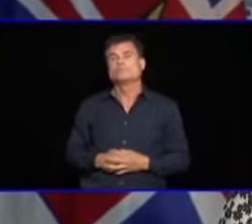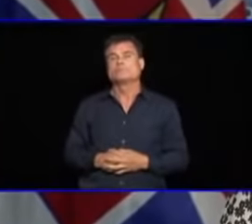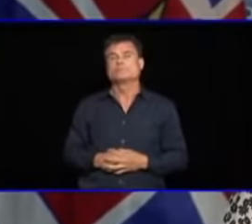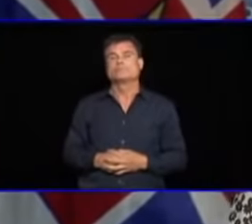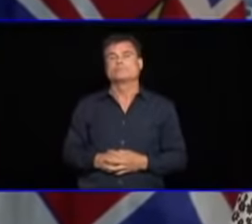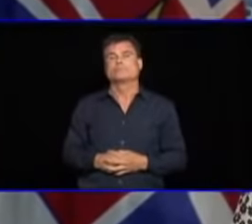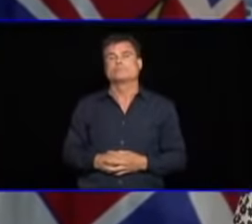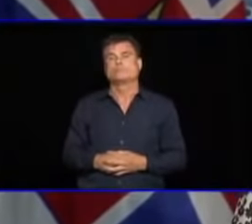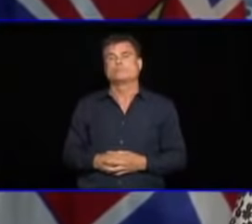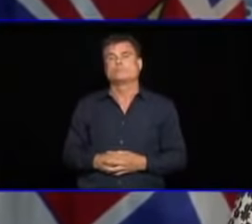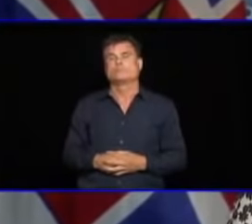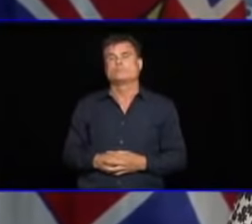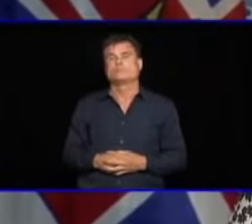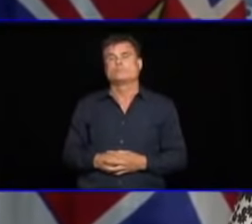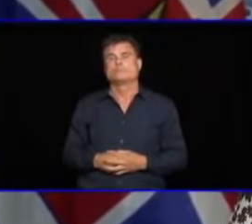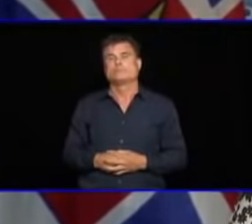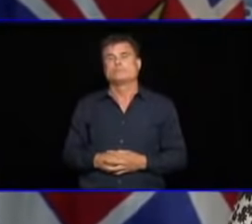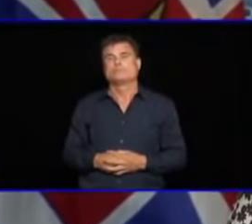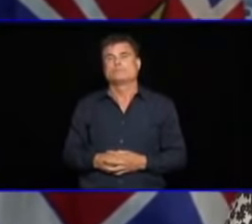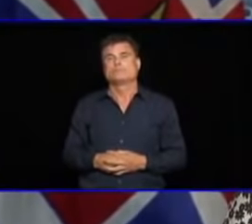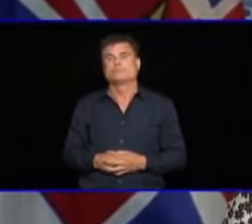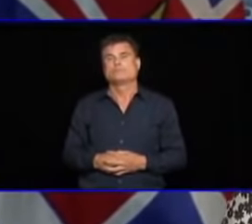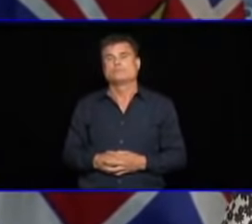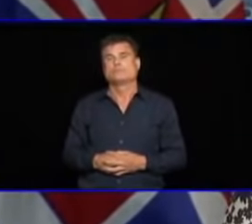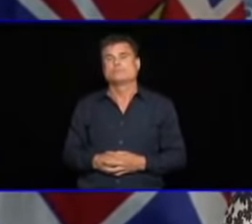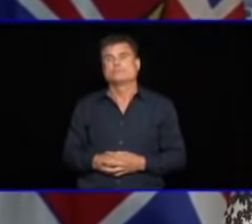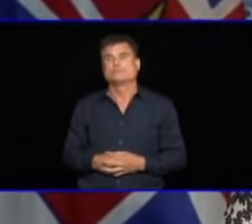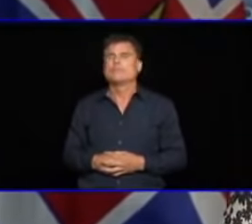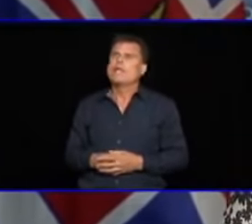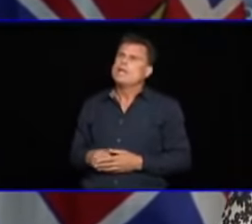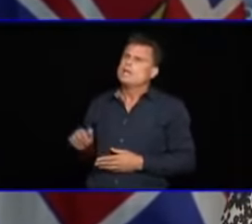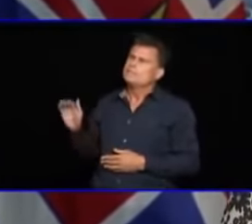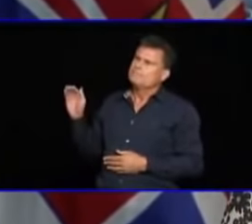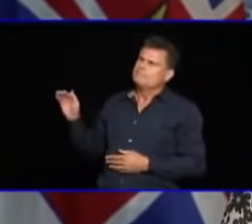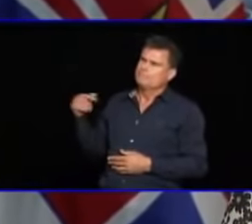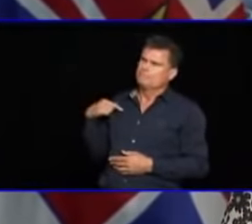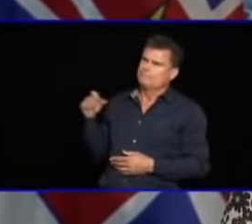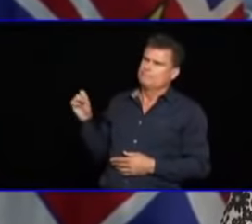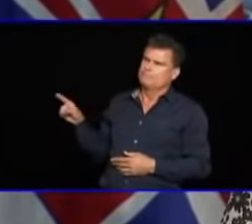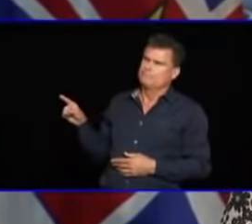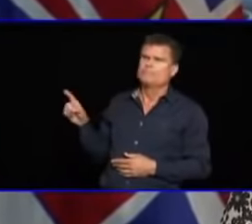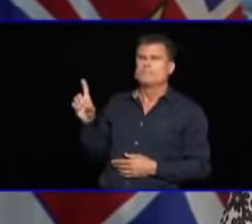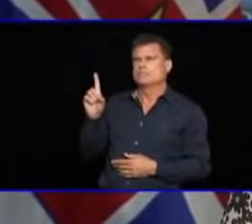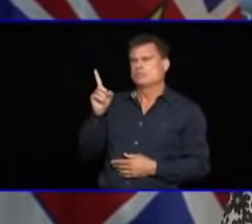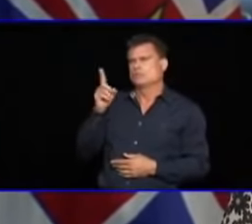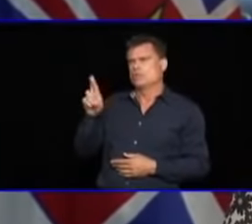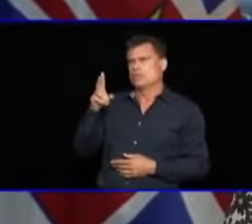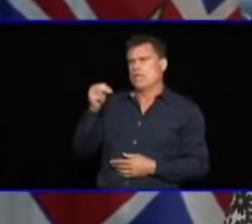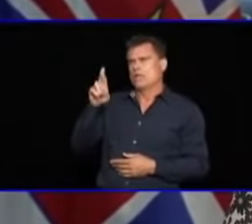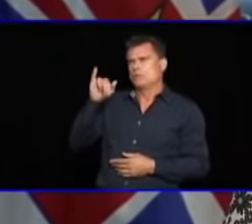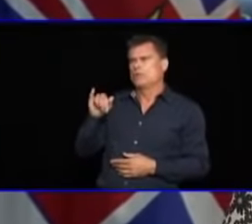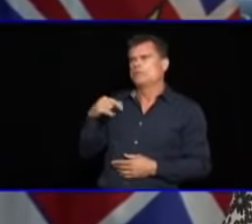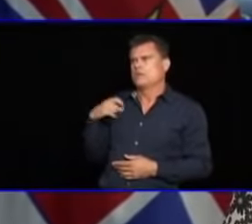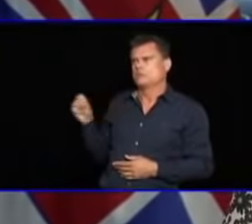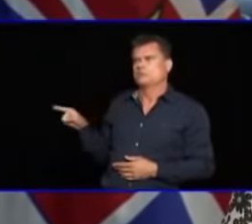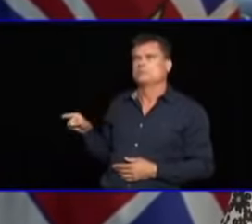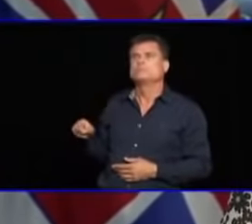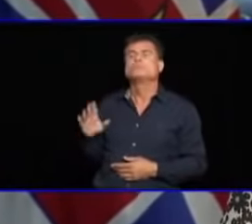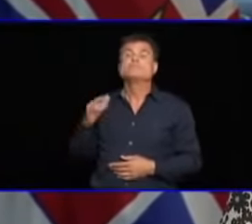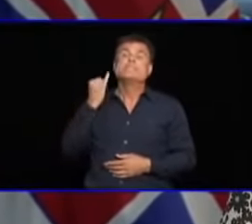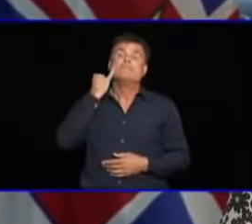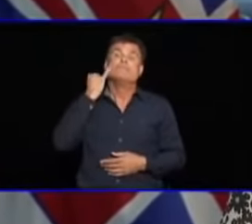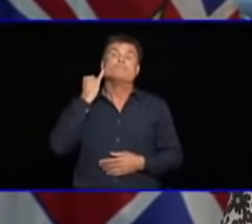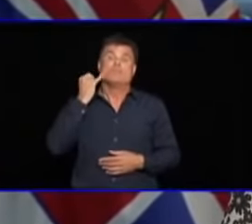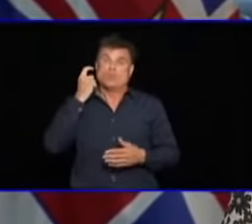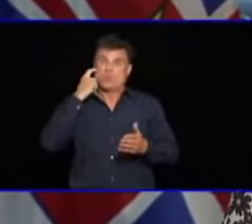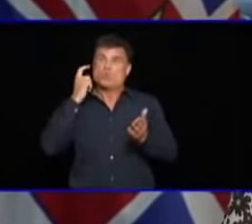gov.bc.ca/COVID-19. And the last question this afternoon comes from Tanya Fletcher, CBC. Thank you. Dr. Henry, if we start seeing